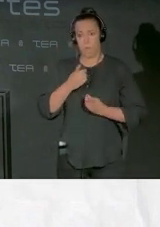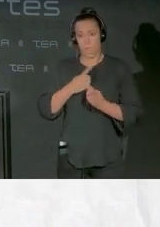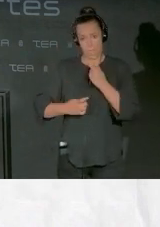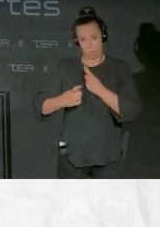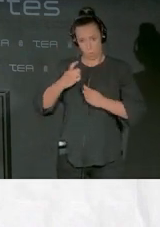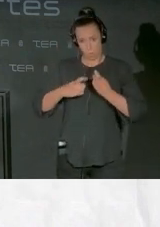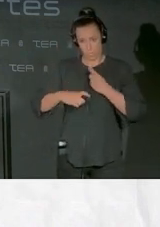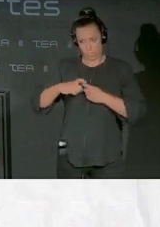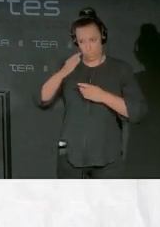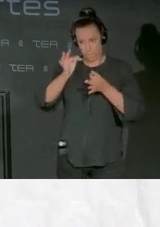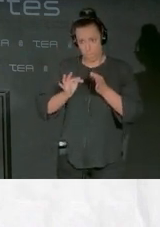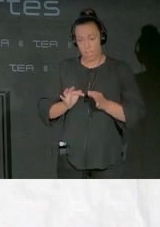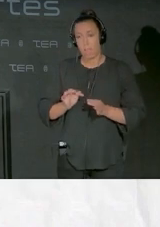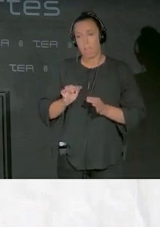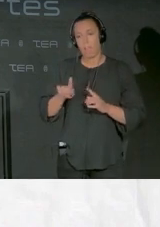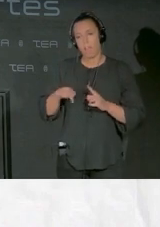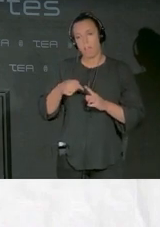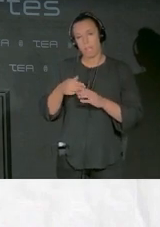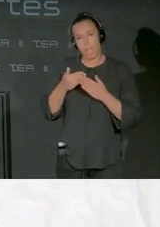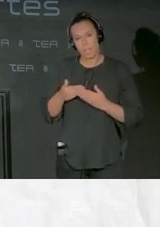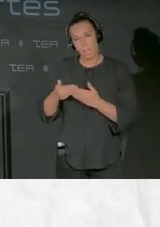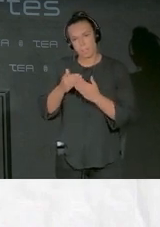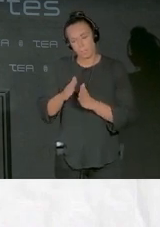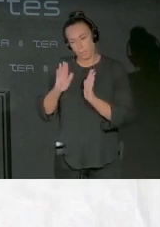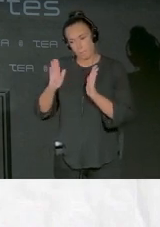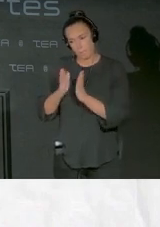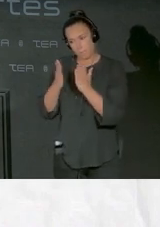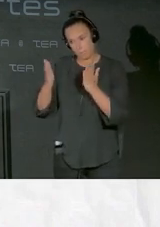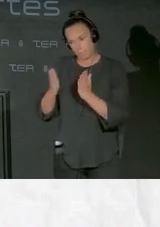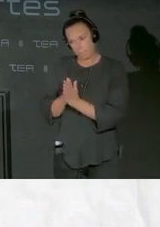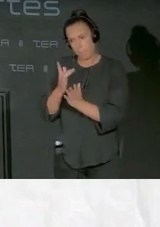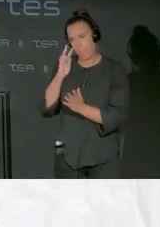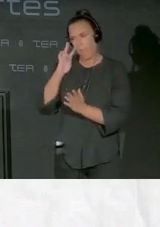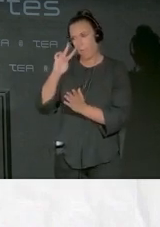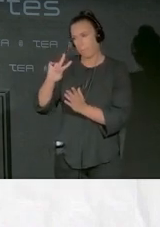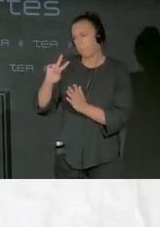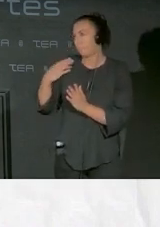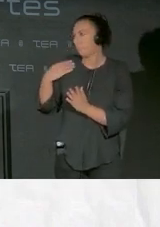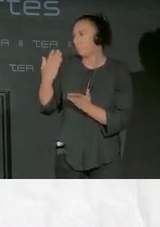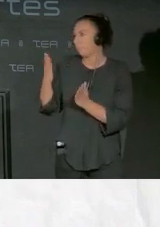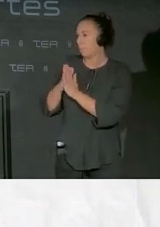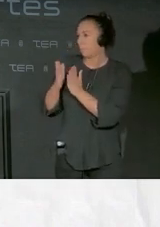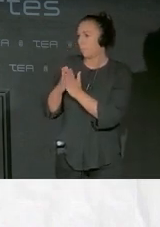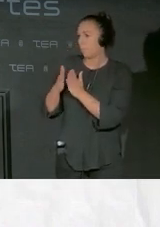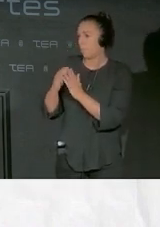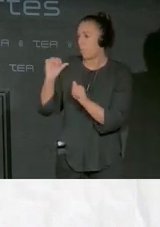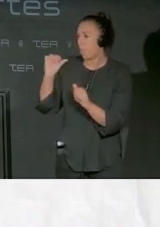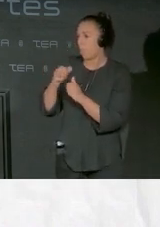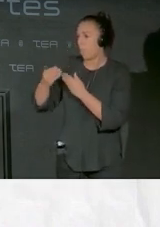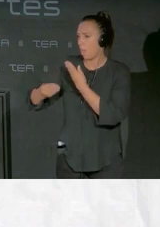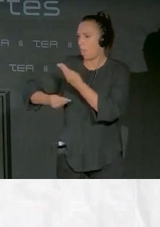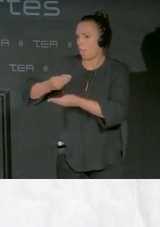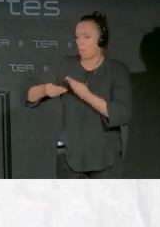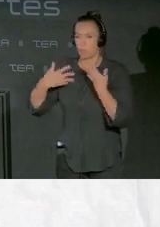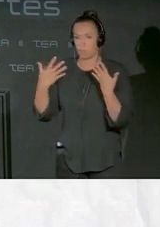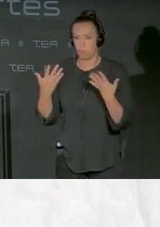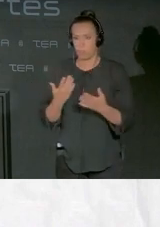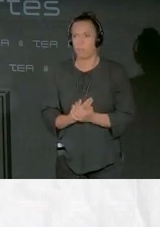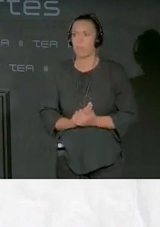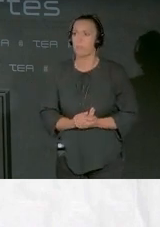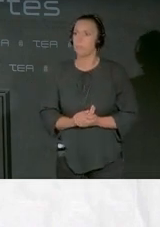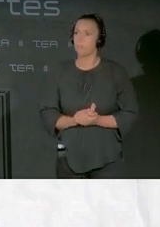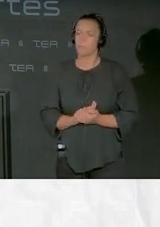there, but fundamentally, this study is really built on primary research. And then the report, which we will produce next